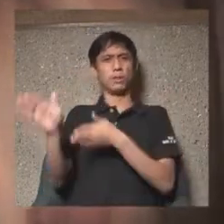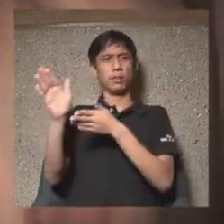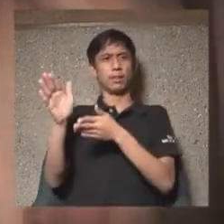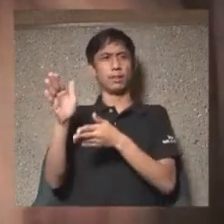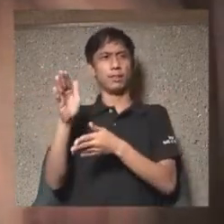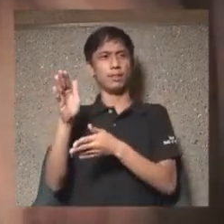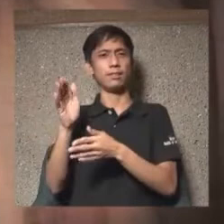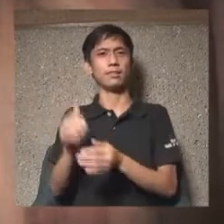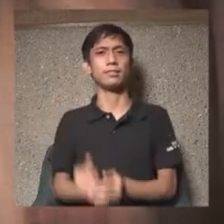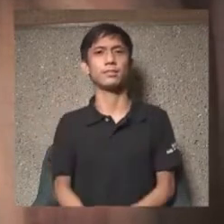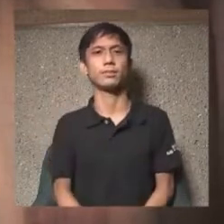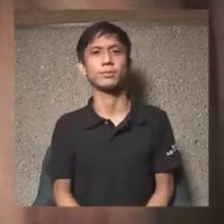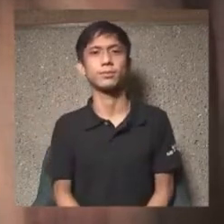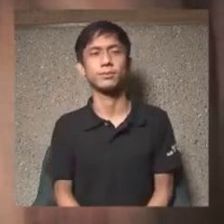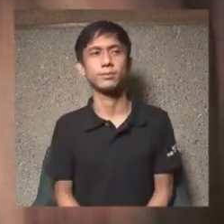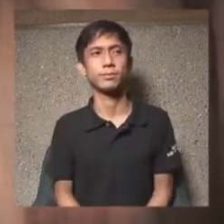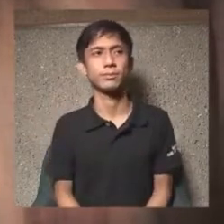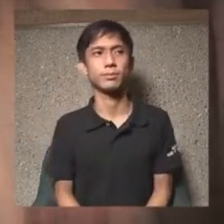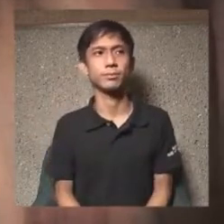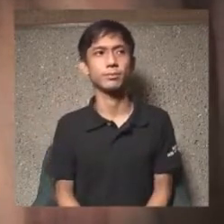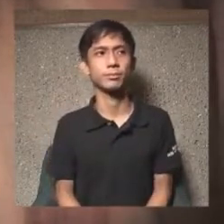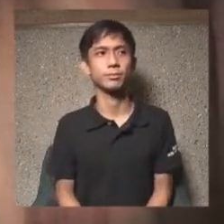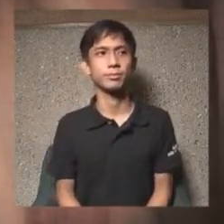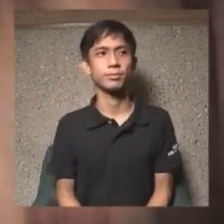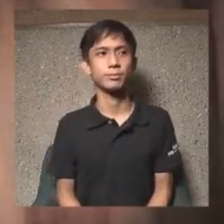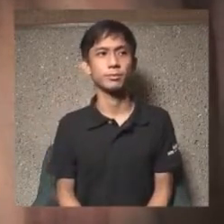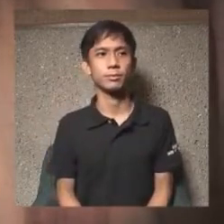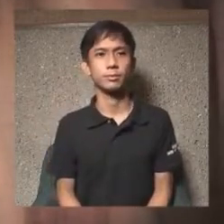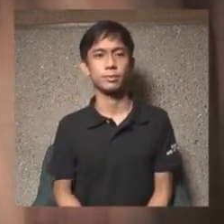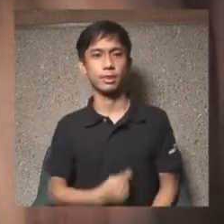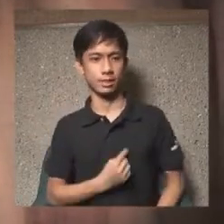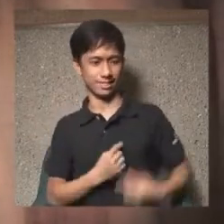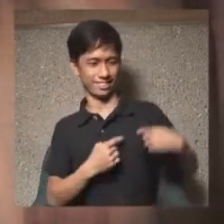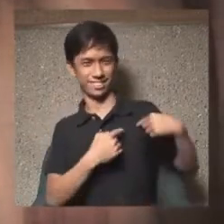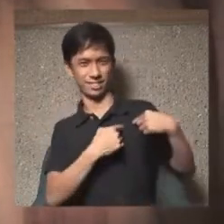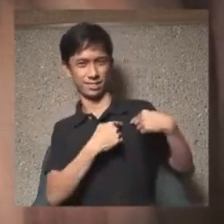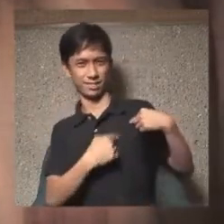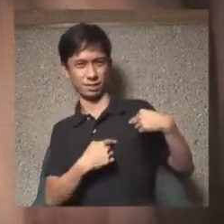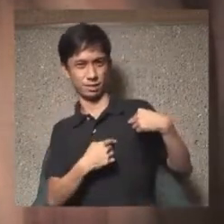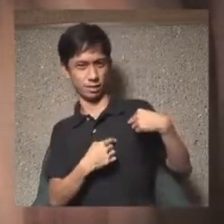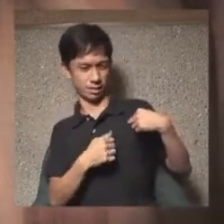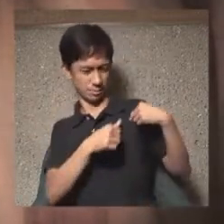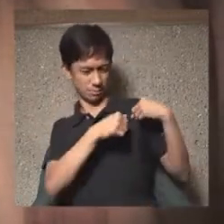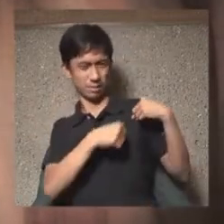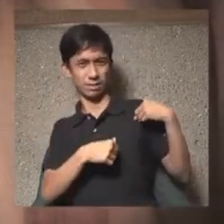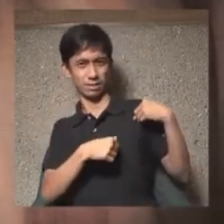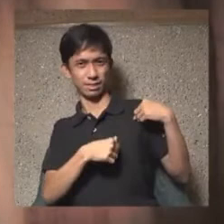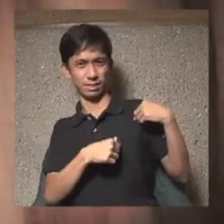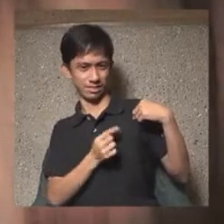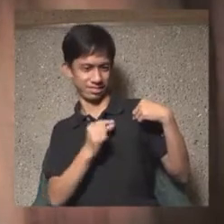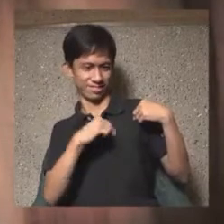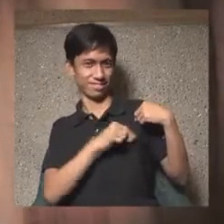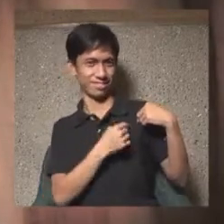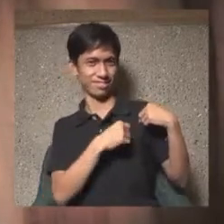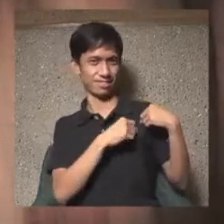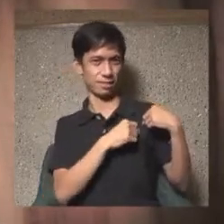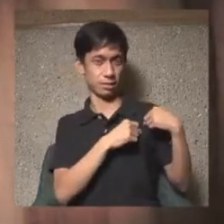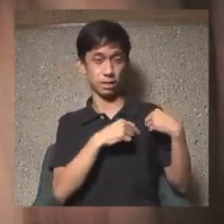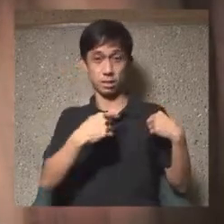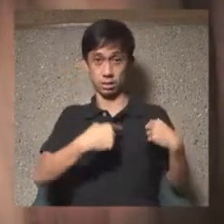yes? But if you do not do the surgery, the whole being, the whole body